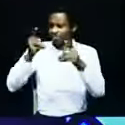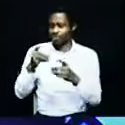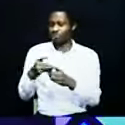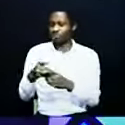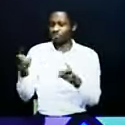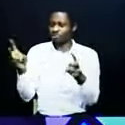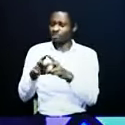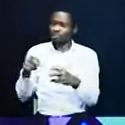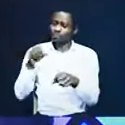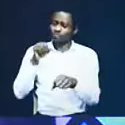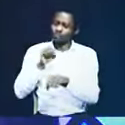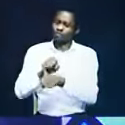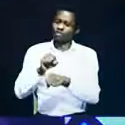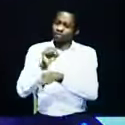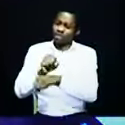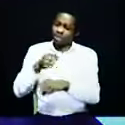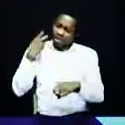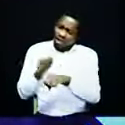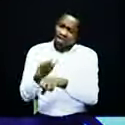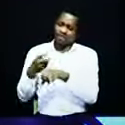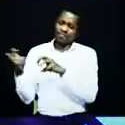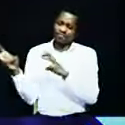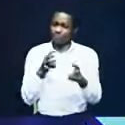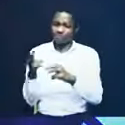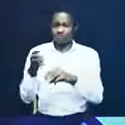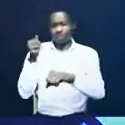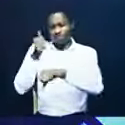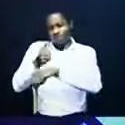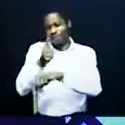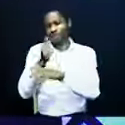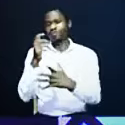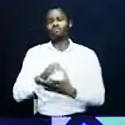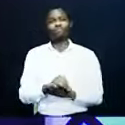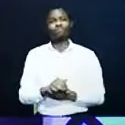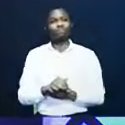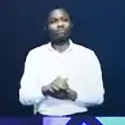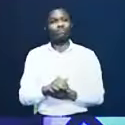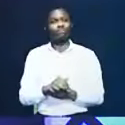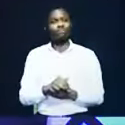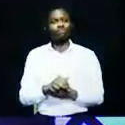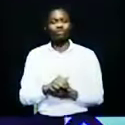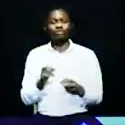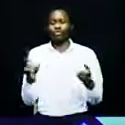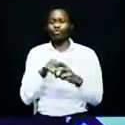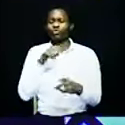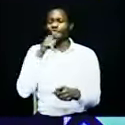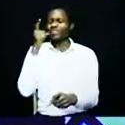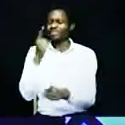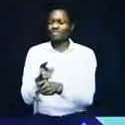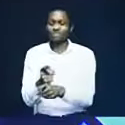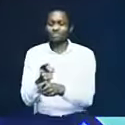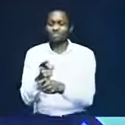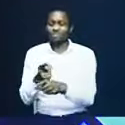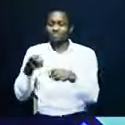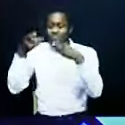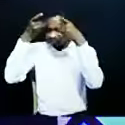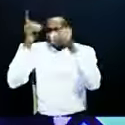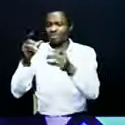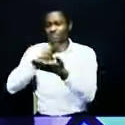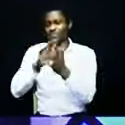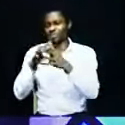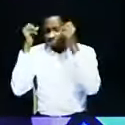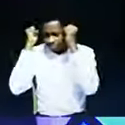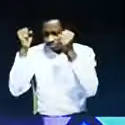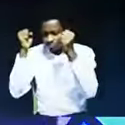the battle against the enemy. If he said, so it's not all about taking stance